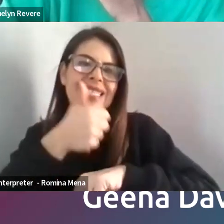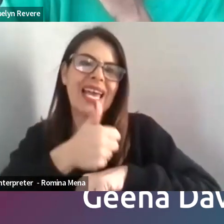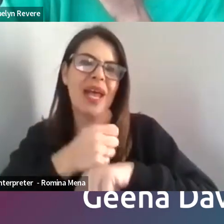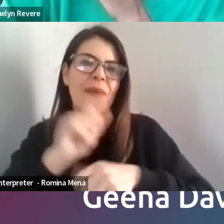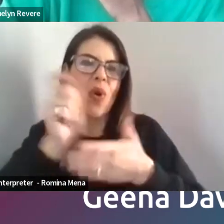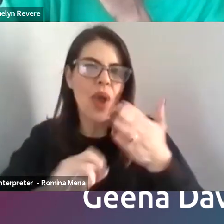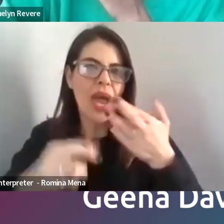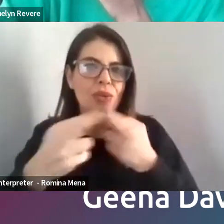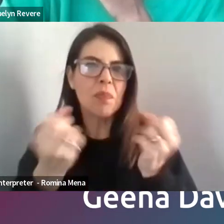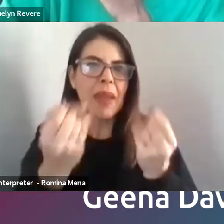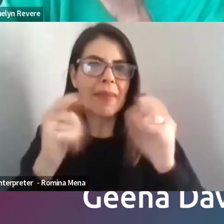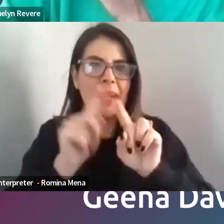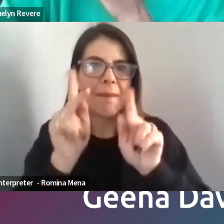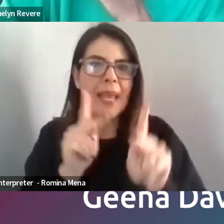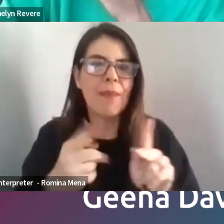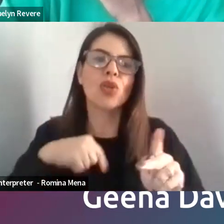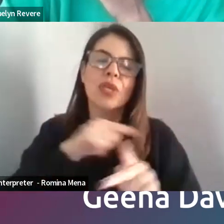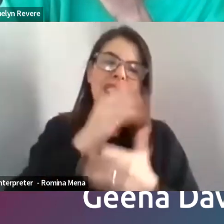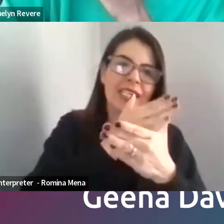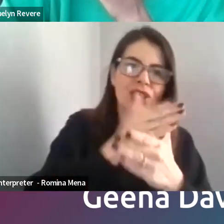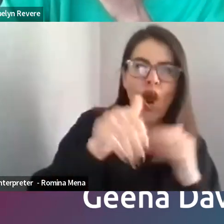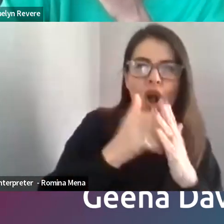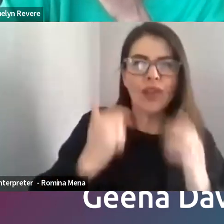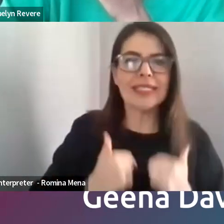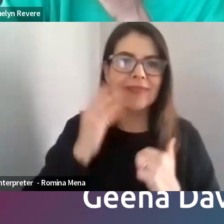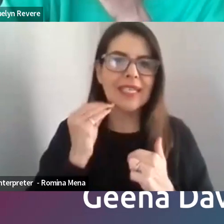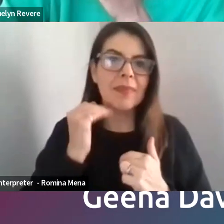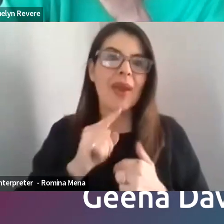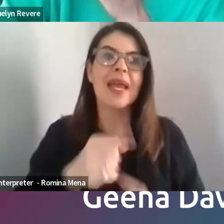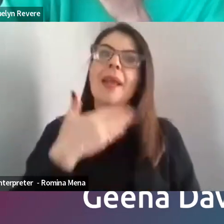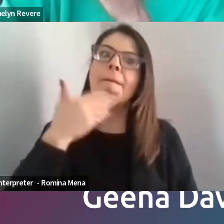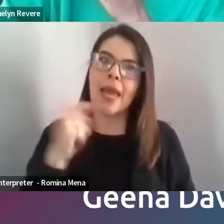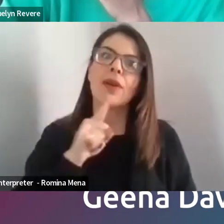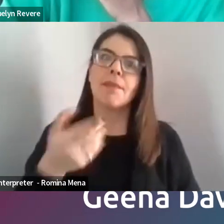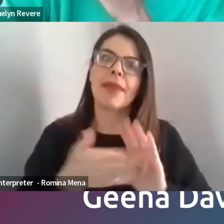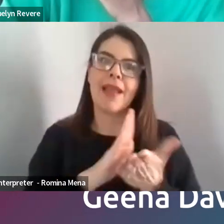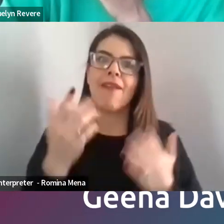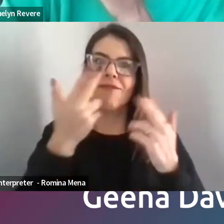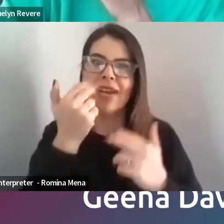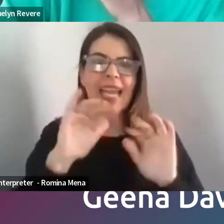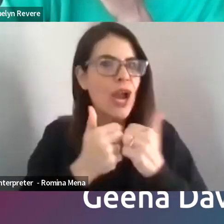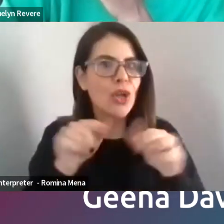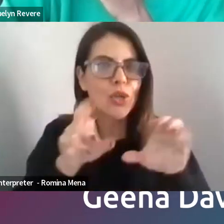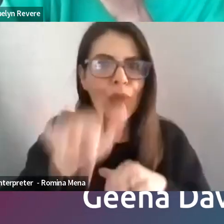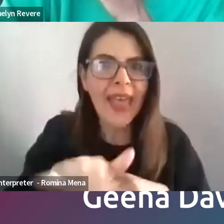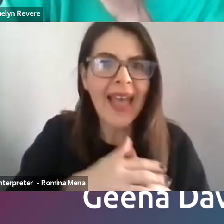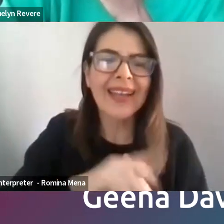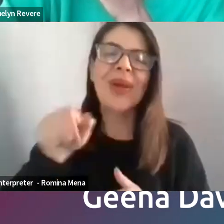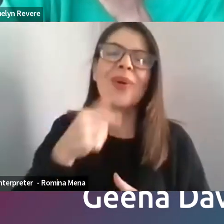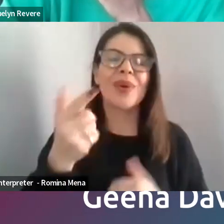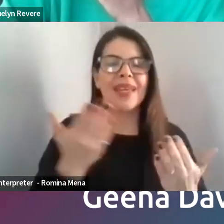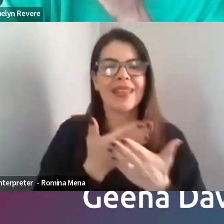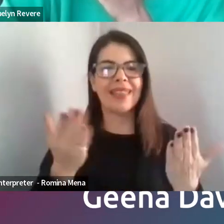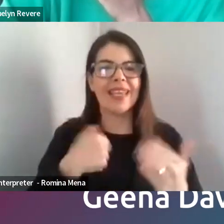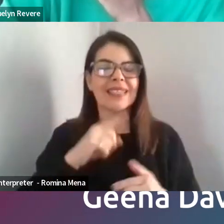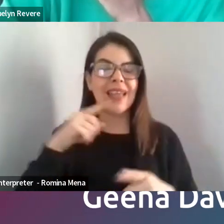people. You've got to share all these lived experiences, and it better be funny. How are you going to do all this? What are the things that